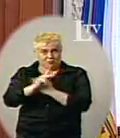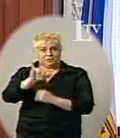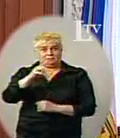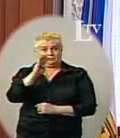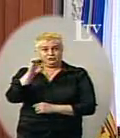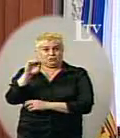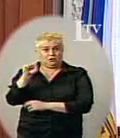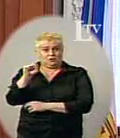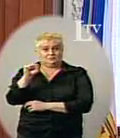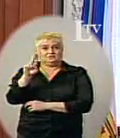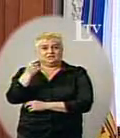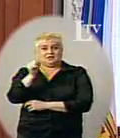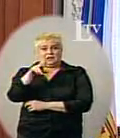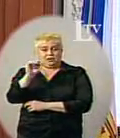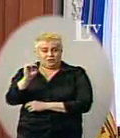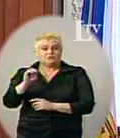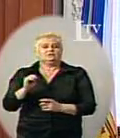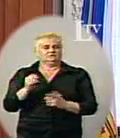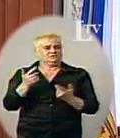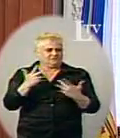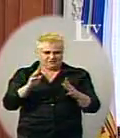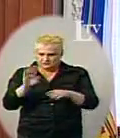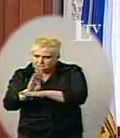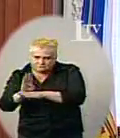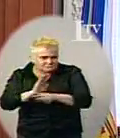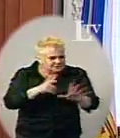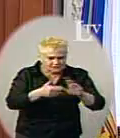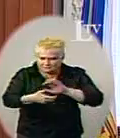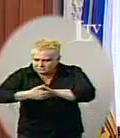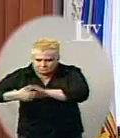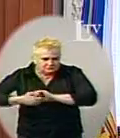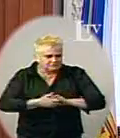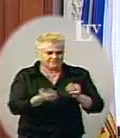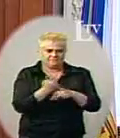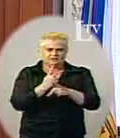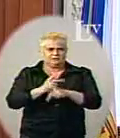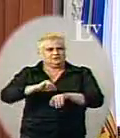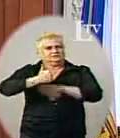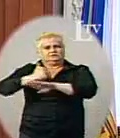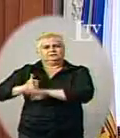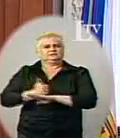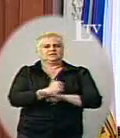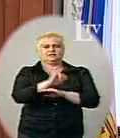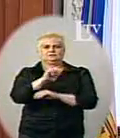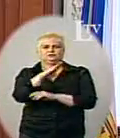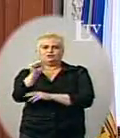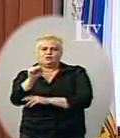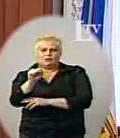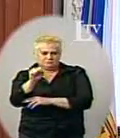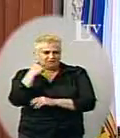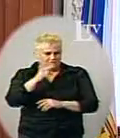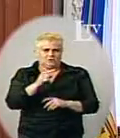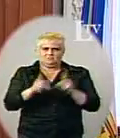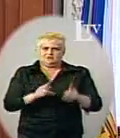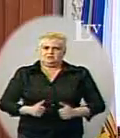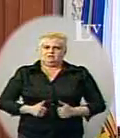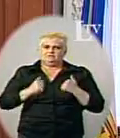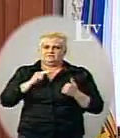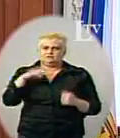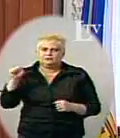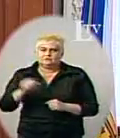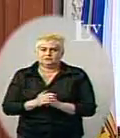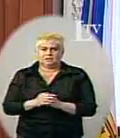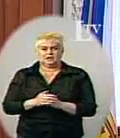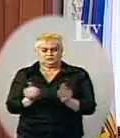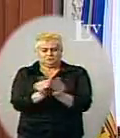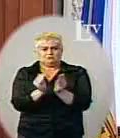of hundreds of companies in all parts of Nova Scotia. My government lowered the small business tax 2 years in a